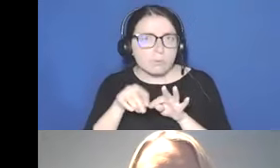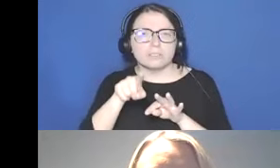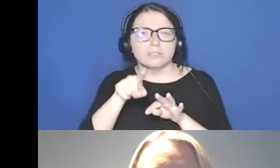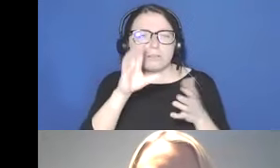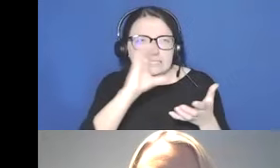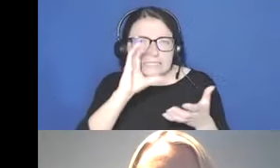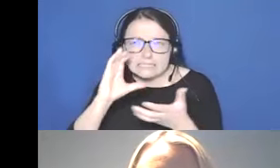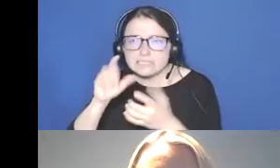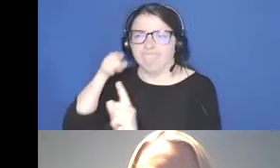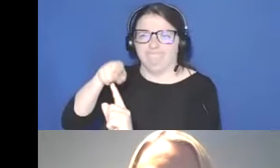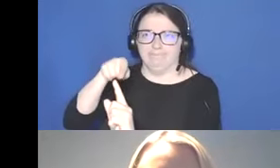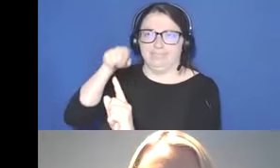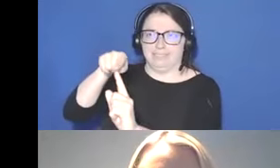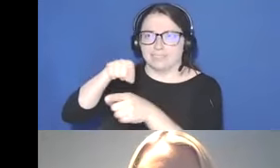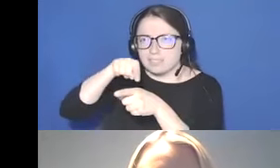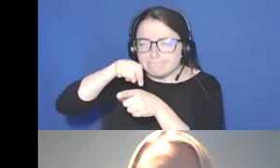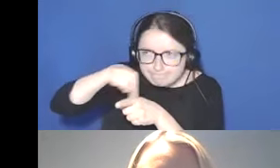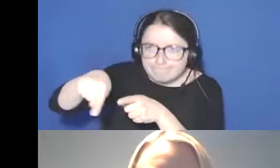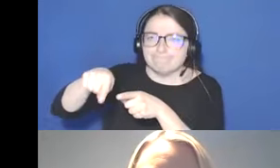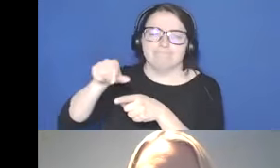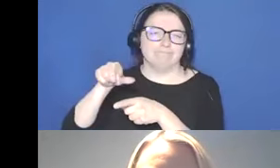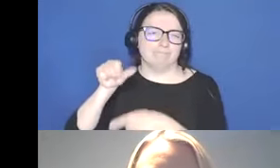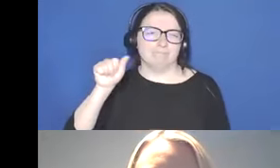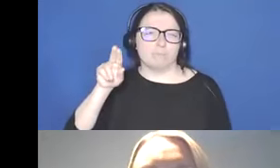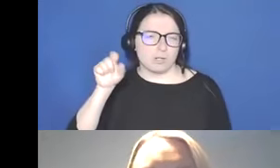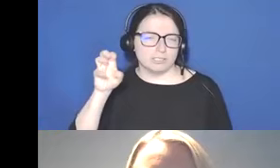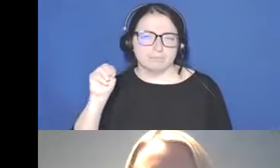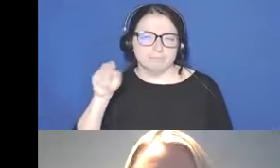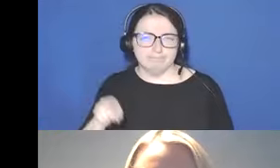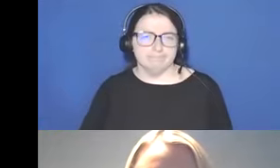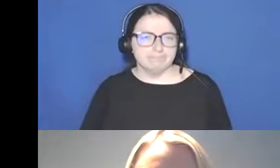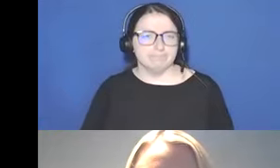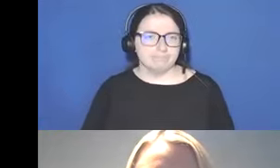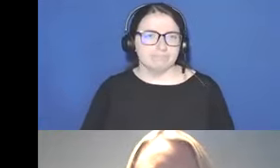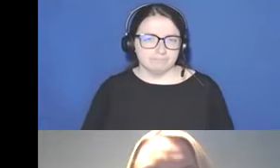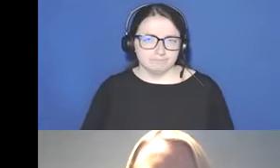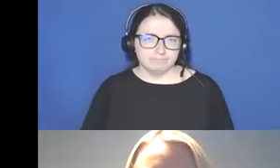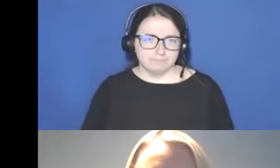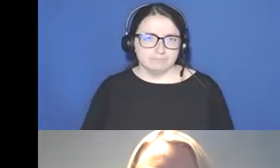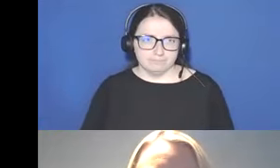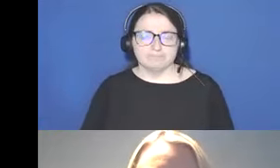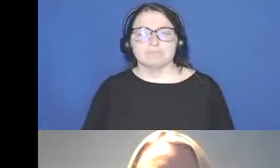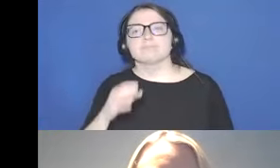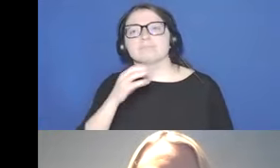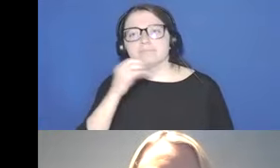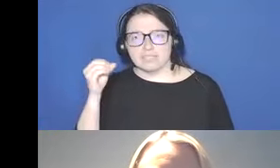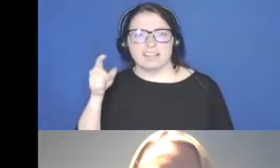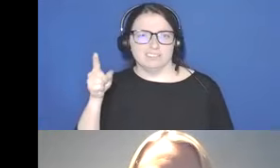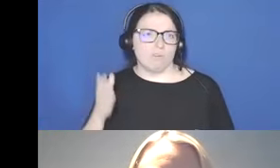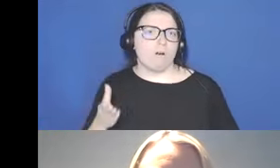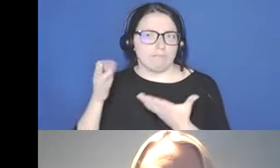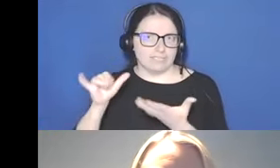the psychologist or the medical provider you're going to is somebody who does diagnose autism and offers that as a